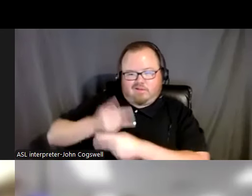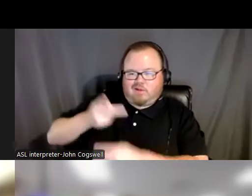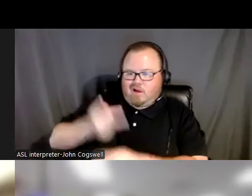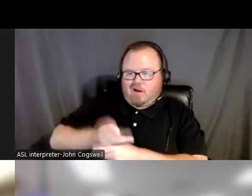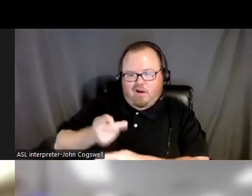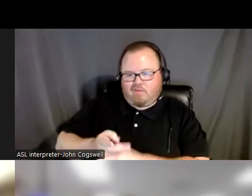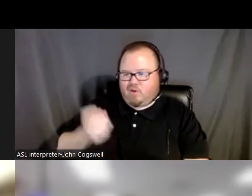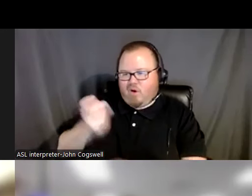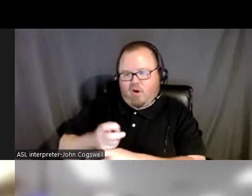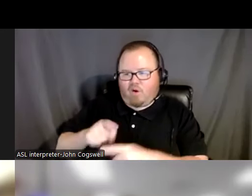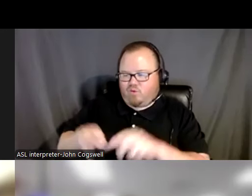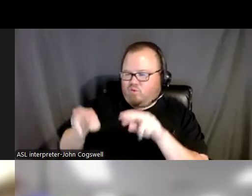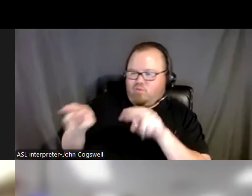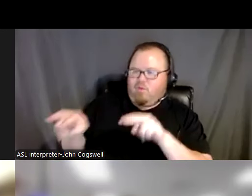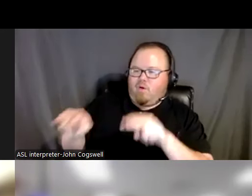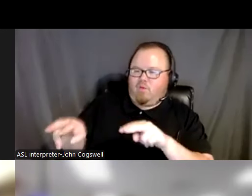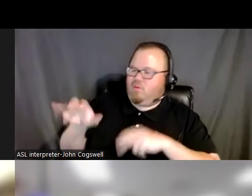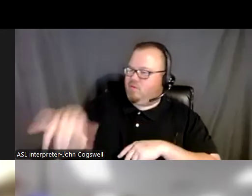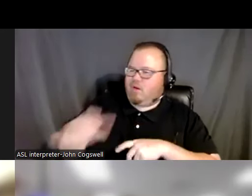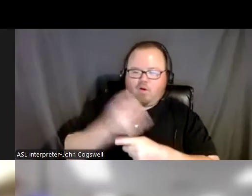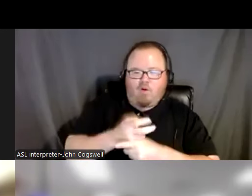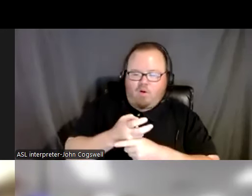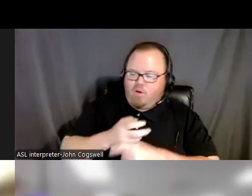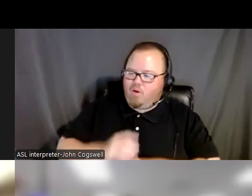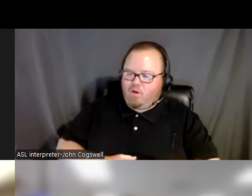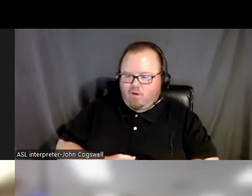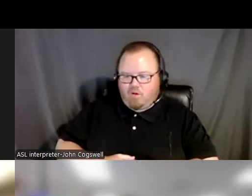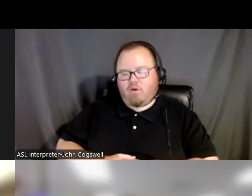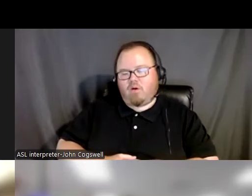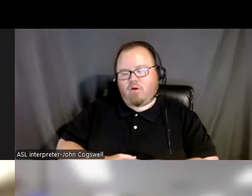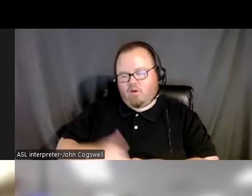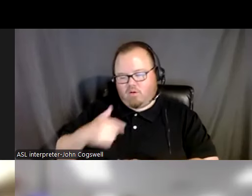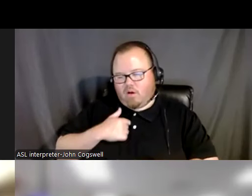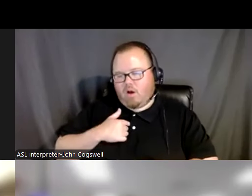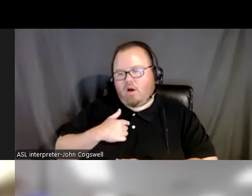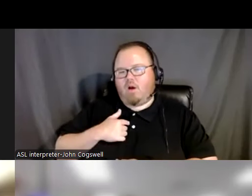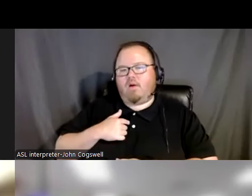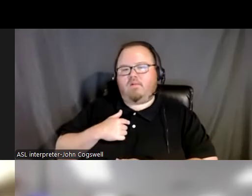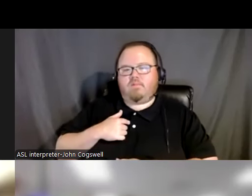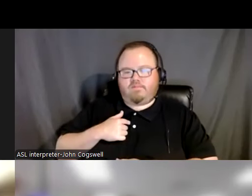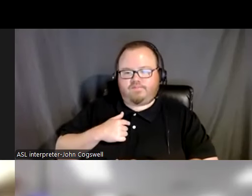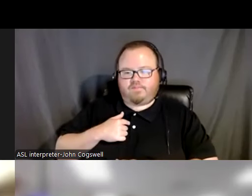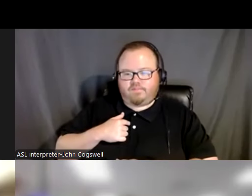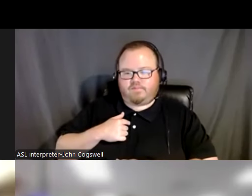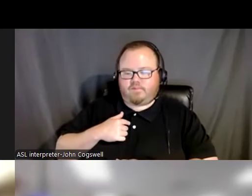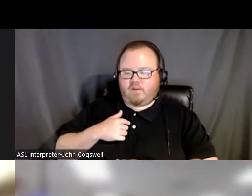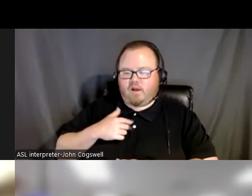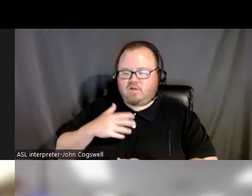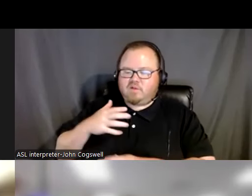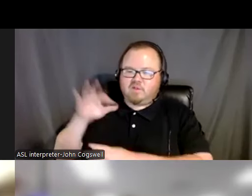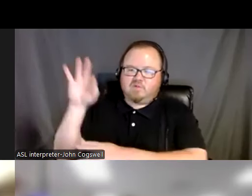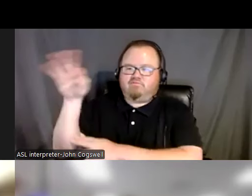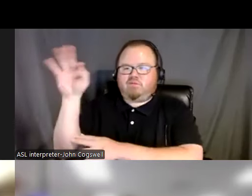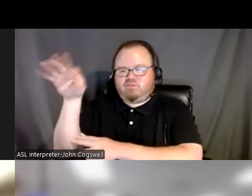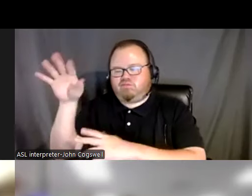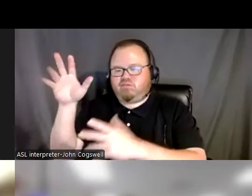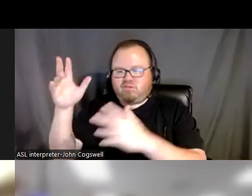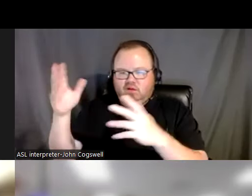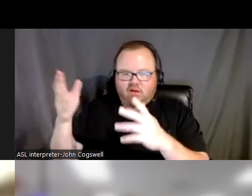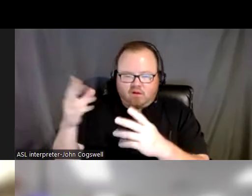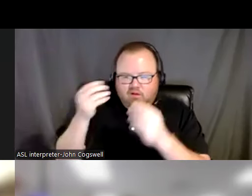so hard to monitor for that. I've gotten on, my pedestal a few times and said that we need to